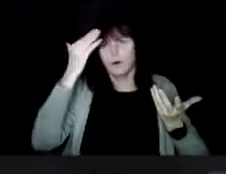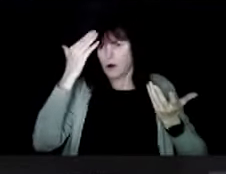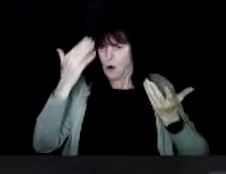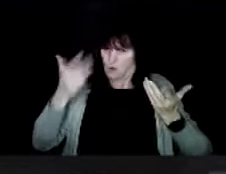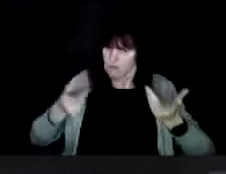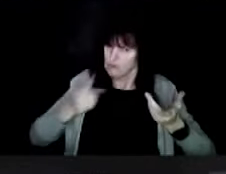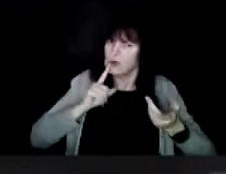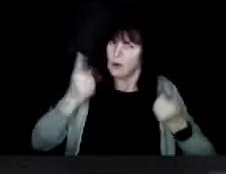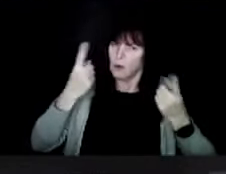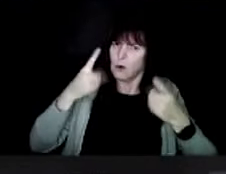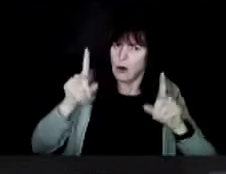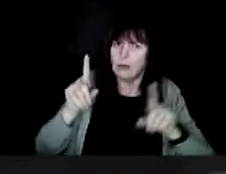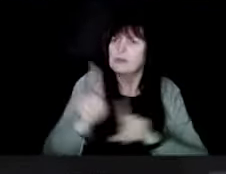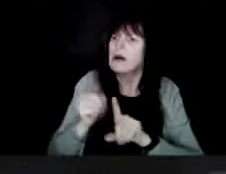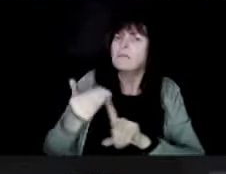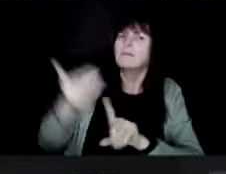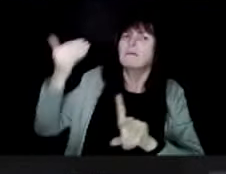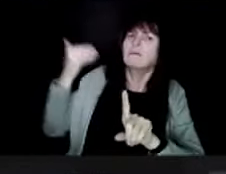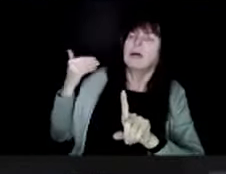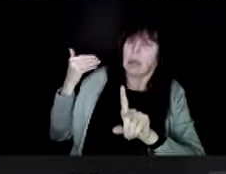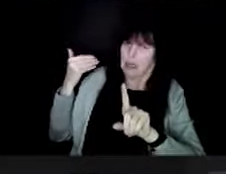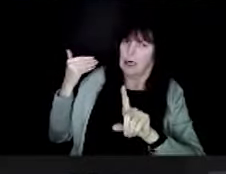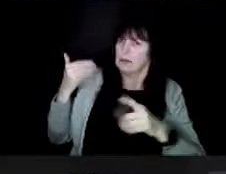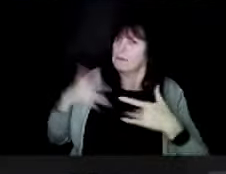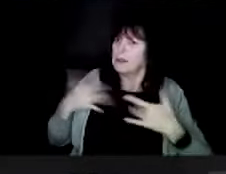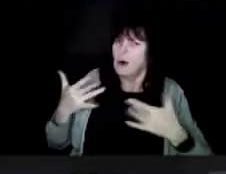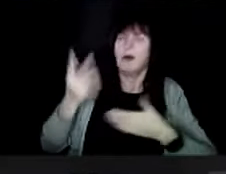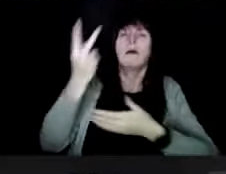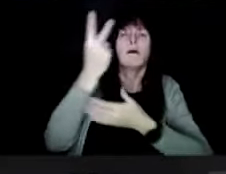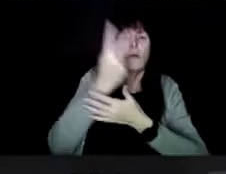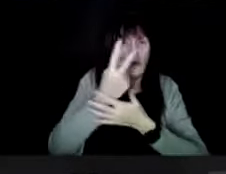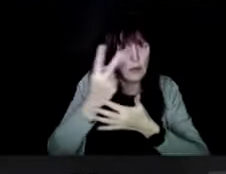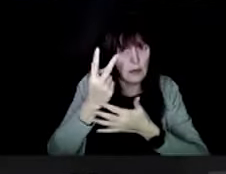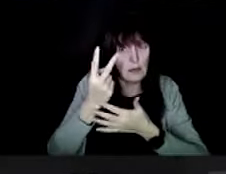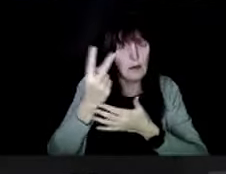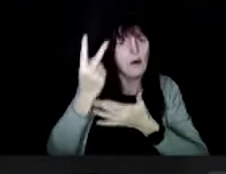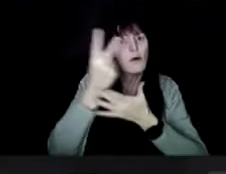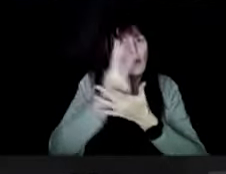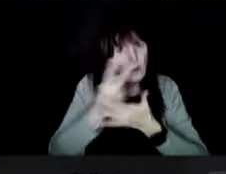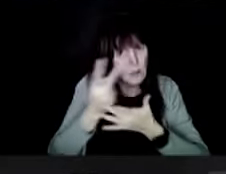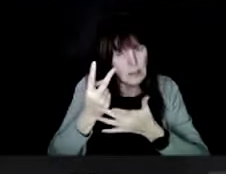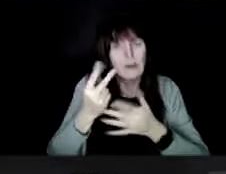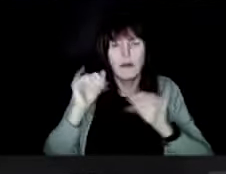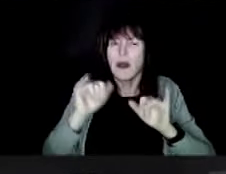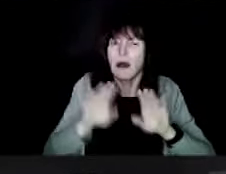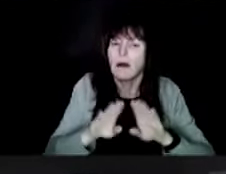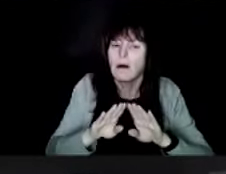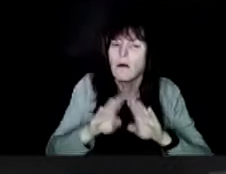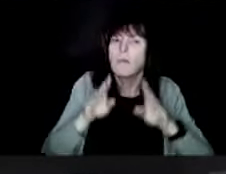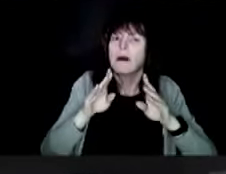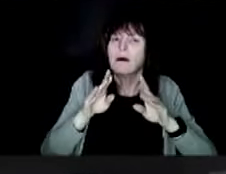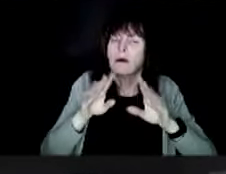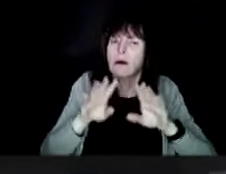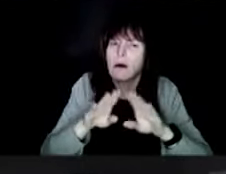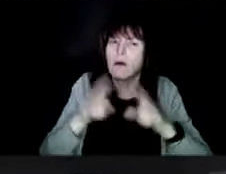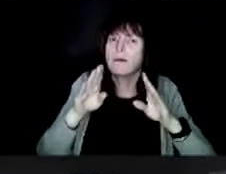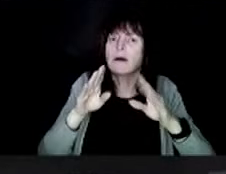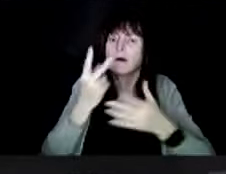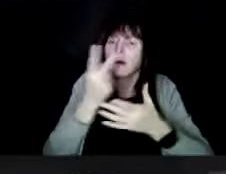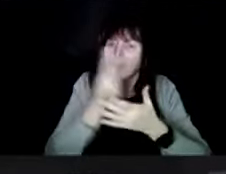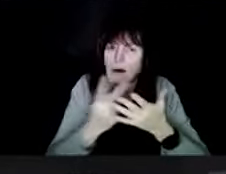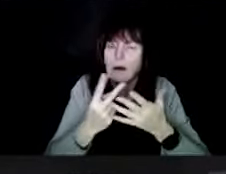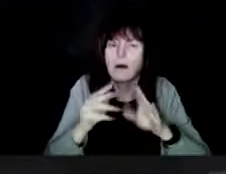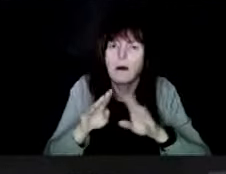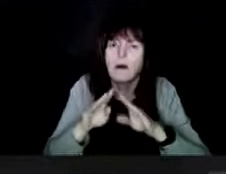typically of reopening to ensure that we don't have a rebound in cases and a sudden impact again on the